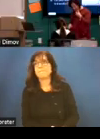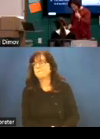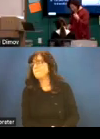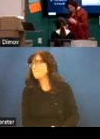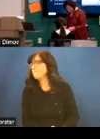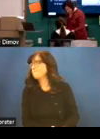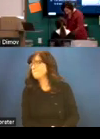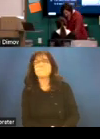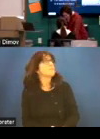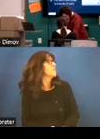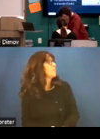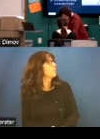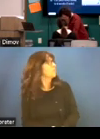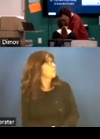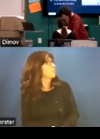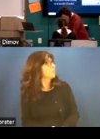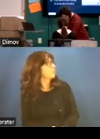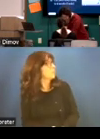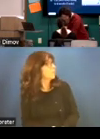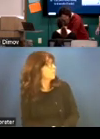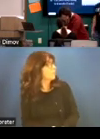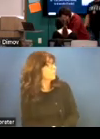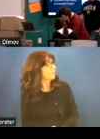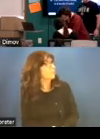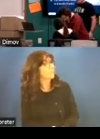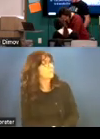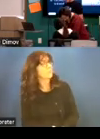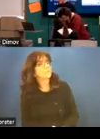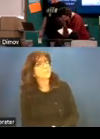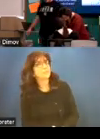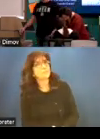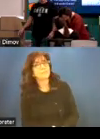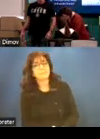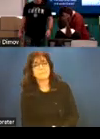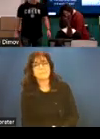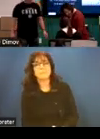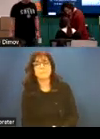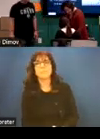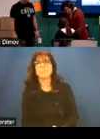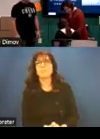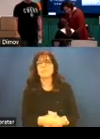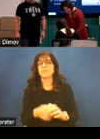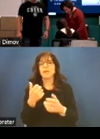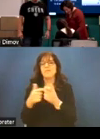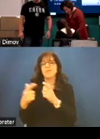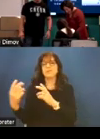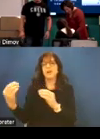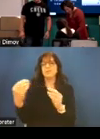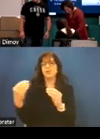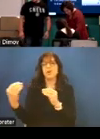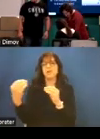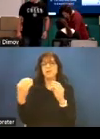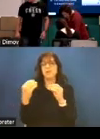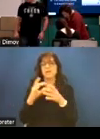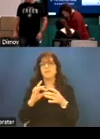Sheehan. And then T, and then what? Sheehan, T. Let's see, a type. Anybody